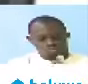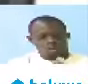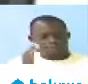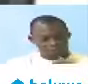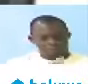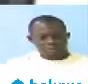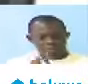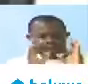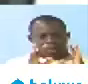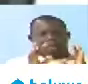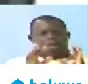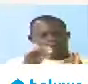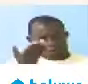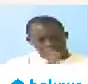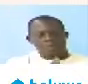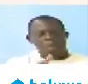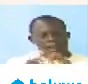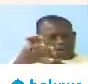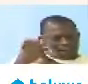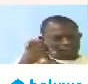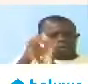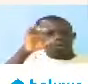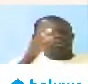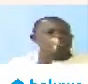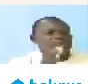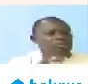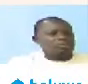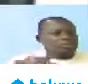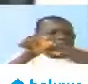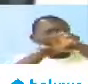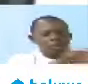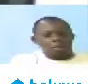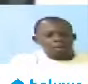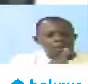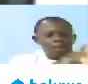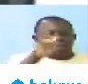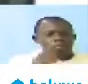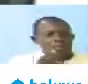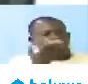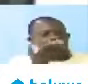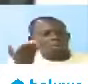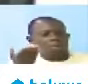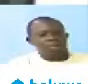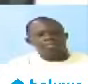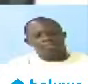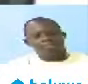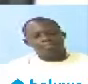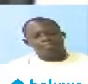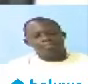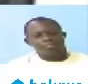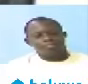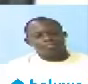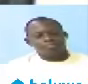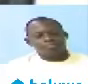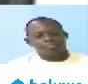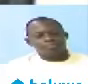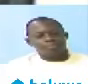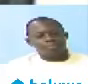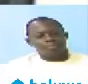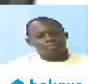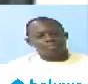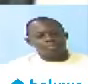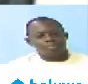Yes, he took us out of Libya. Where did he take you? Al Samba Mindole. I'm going to go to the country of the rebel